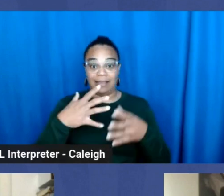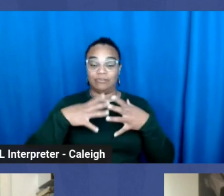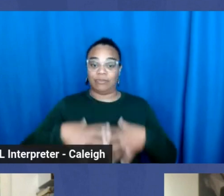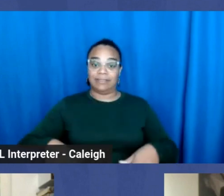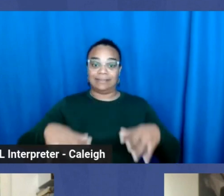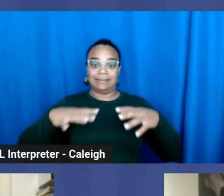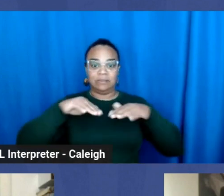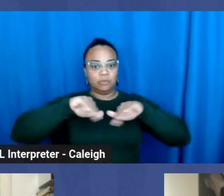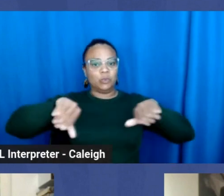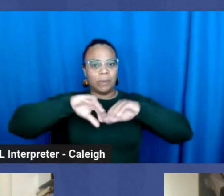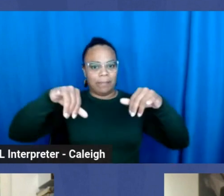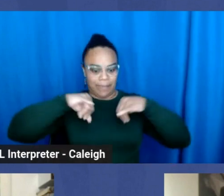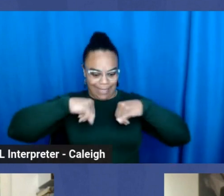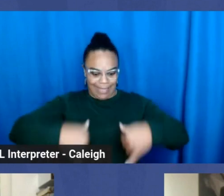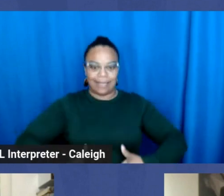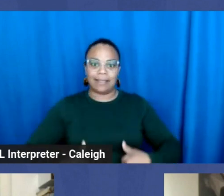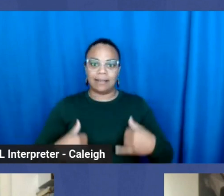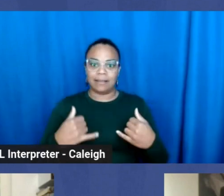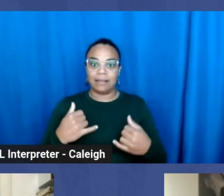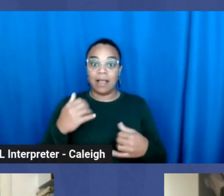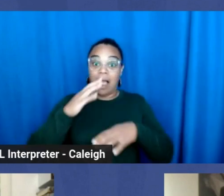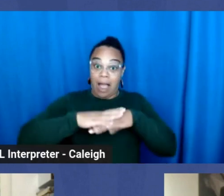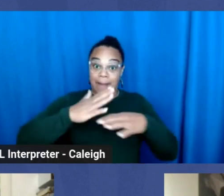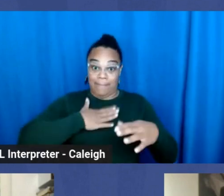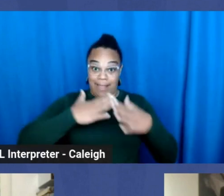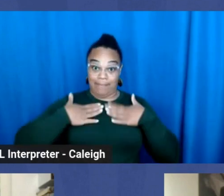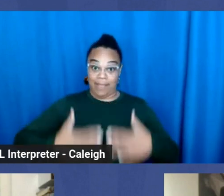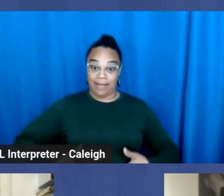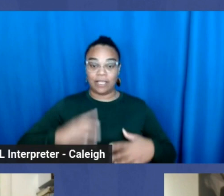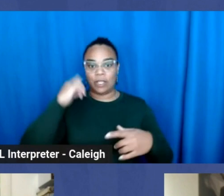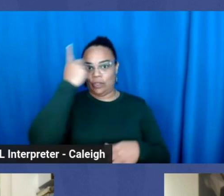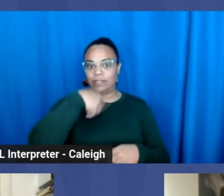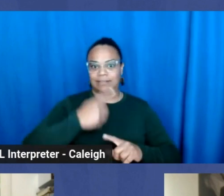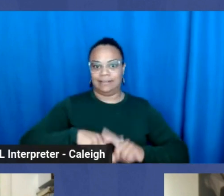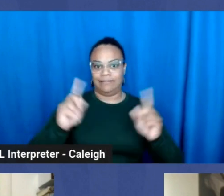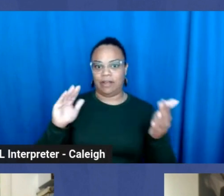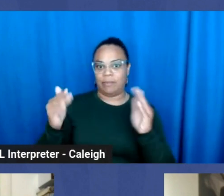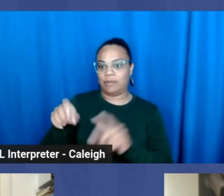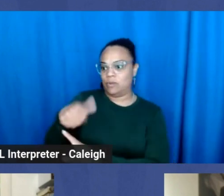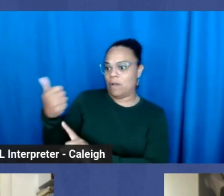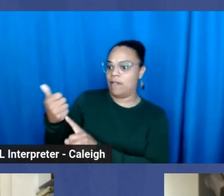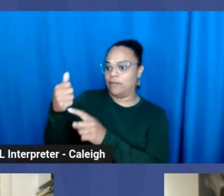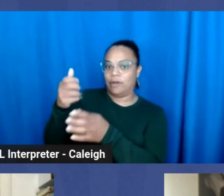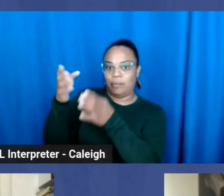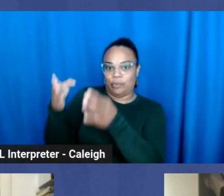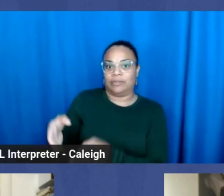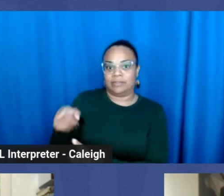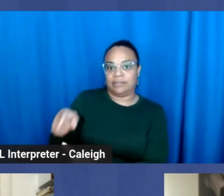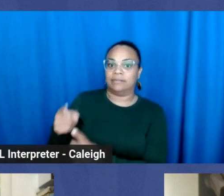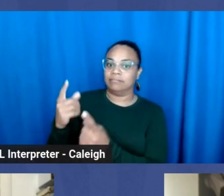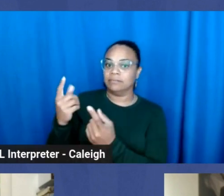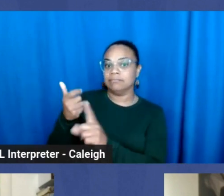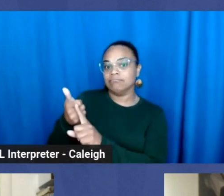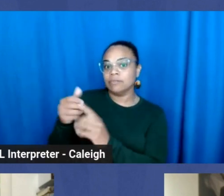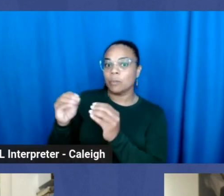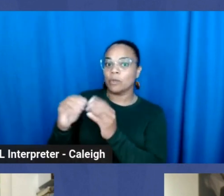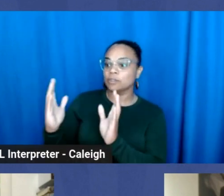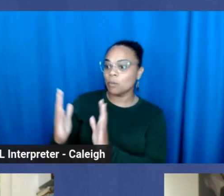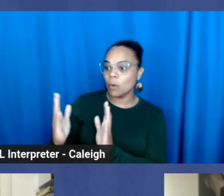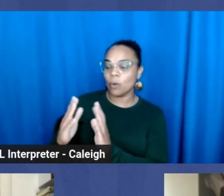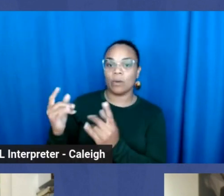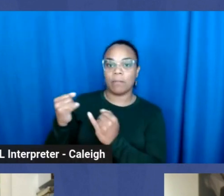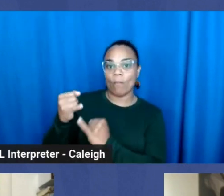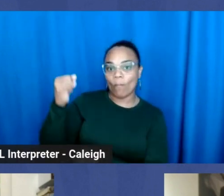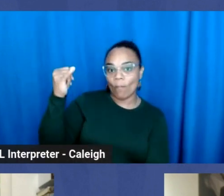than someone else wearing a bikini, especially if they are of a smaller frame and on the thinner side. But that doesn't make